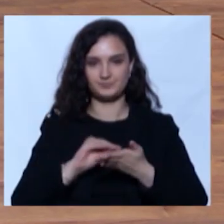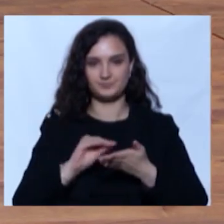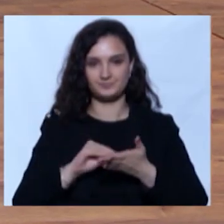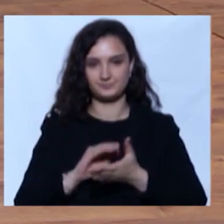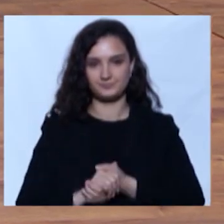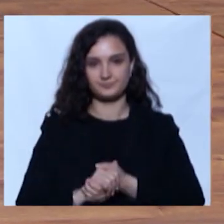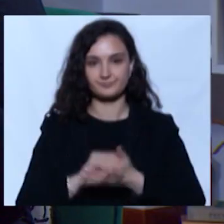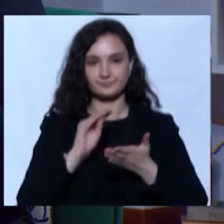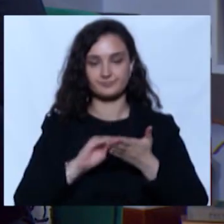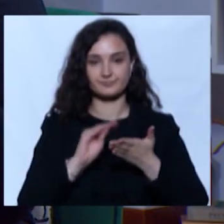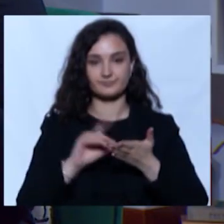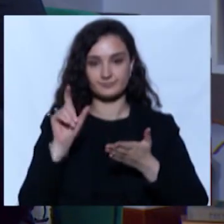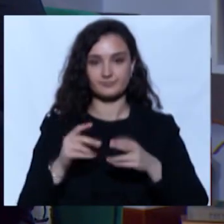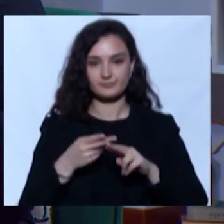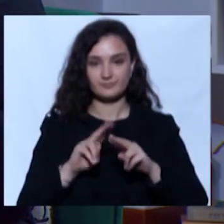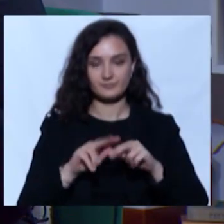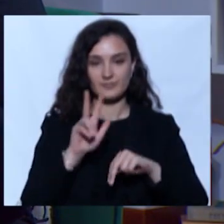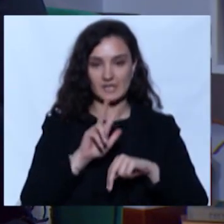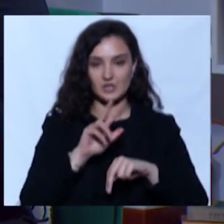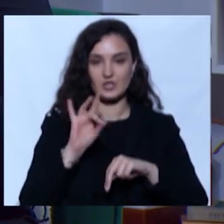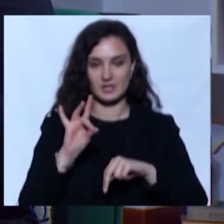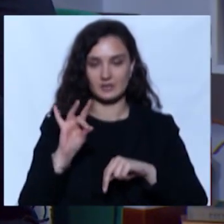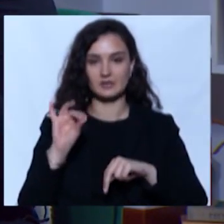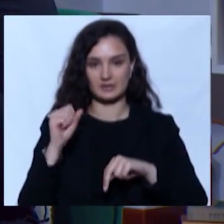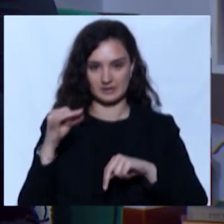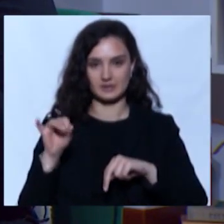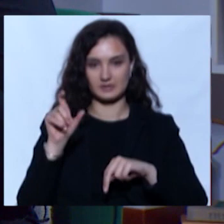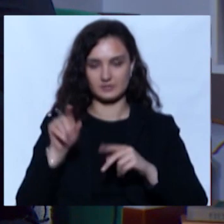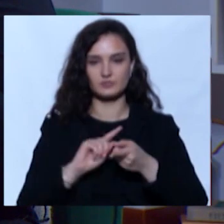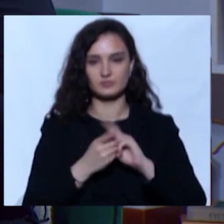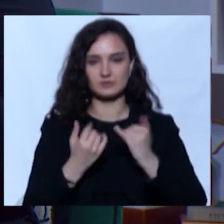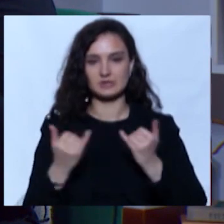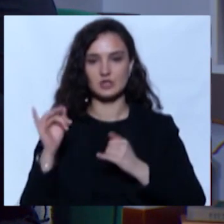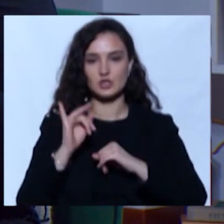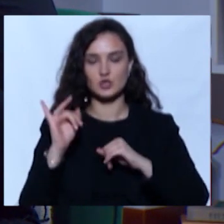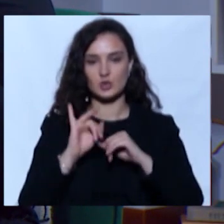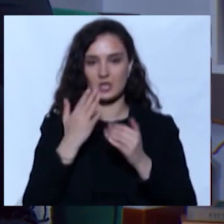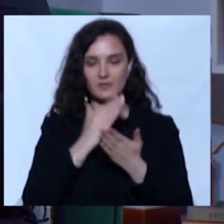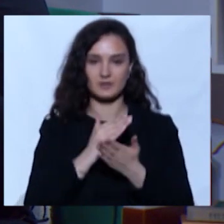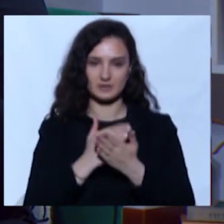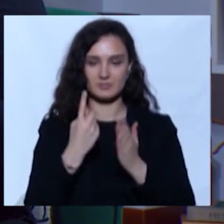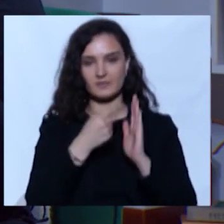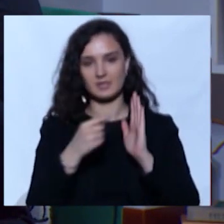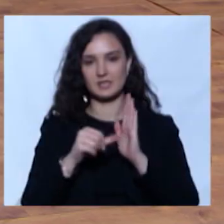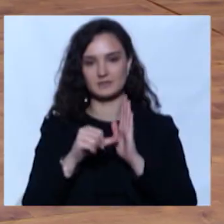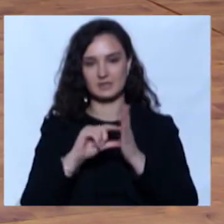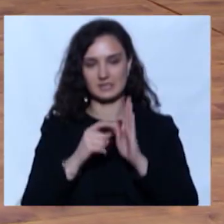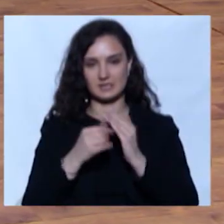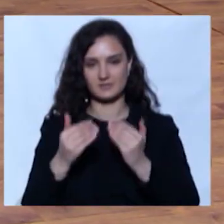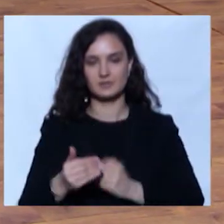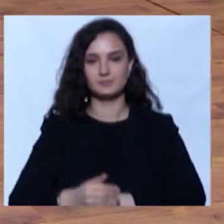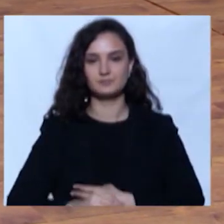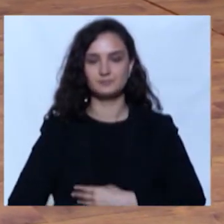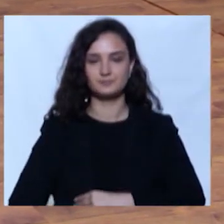The author of this story is H.A. Ray. We have changed the story today for our lessons for grade 1 through 6.